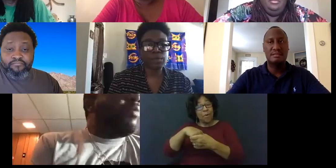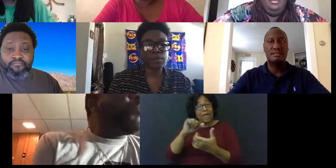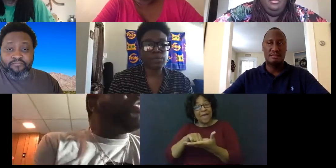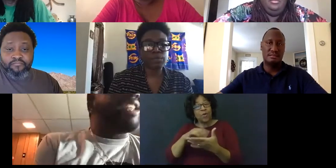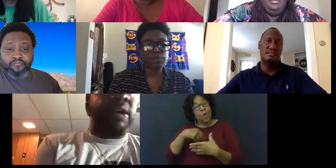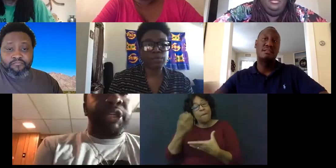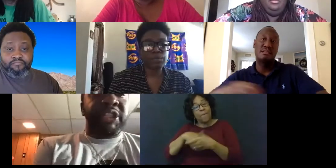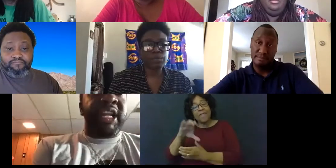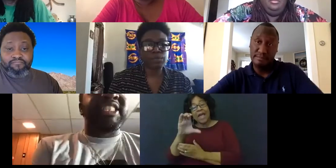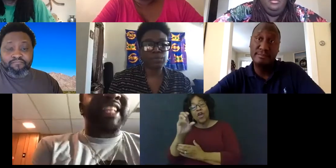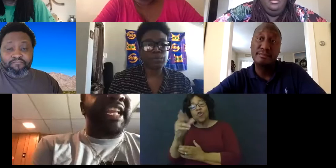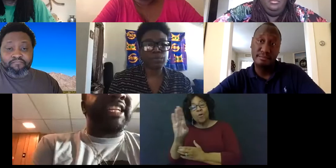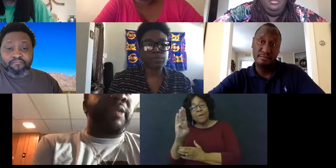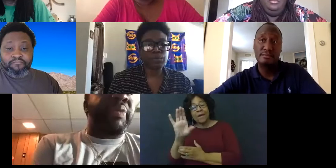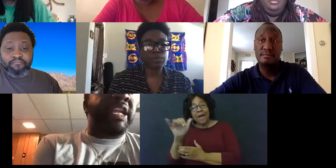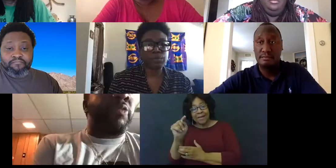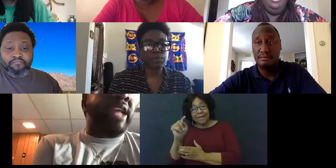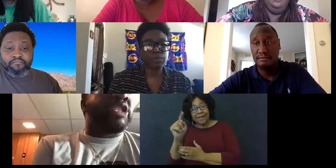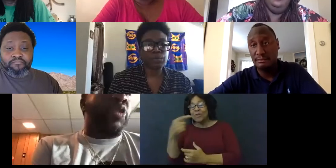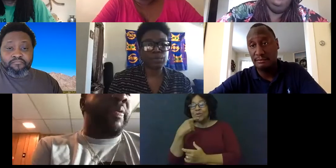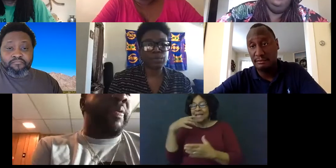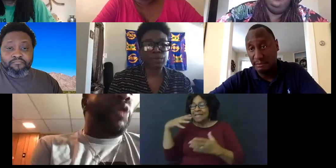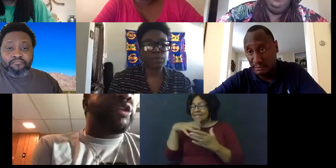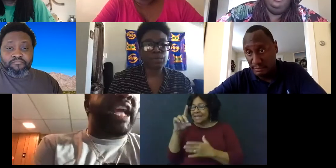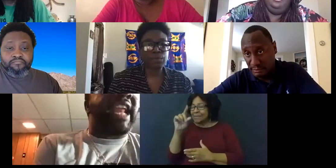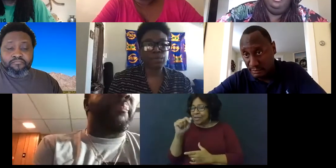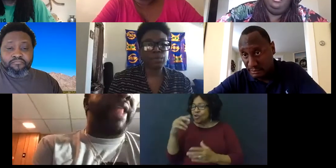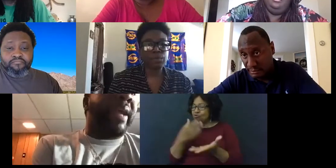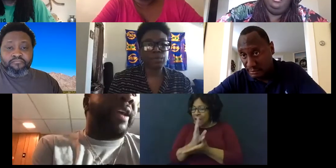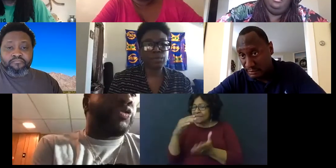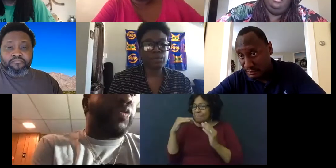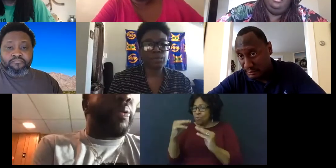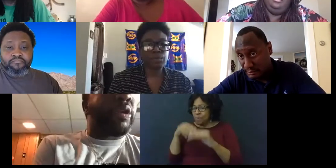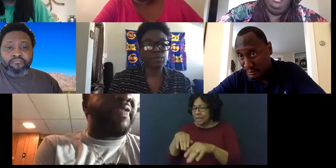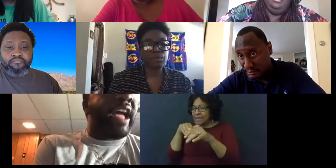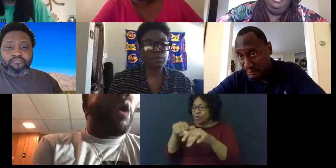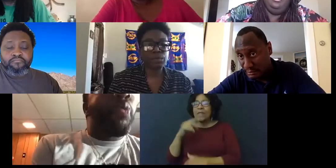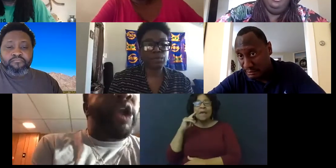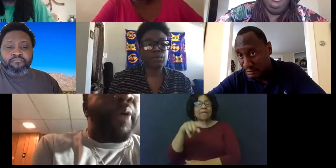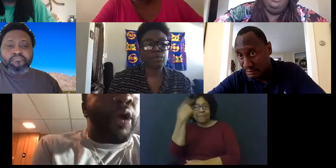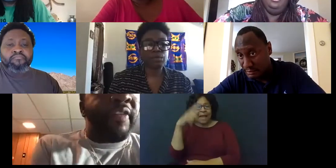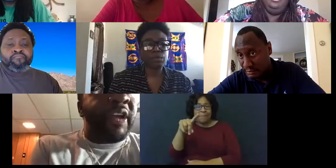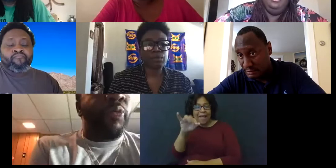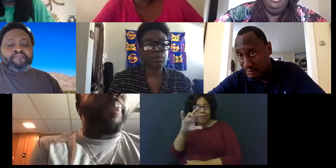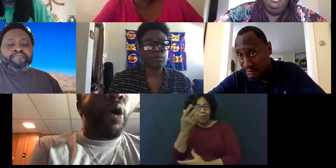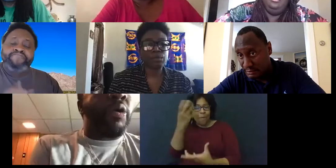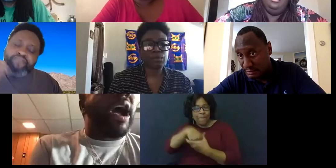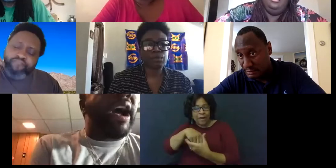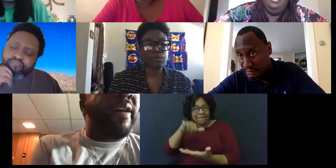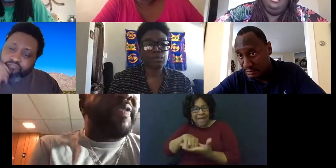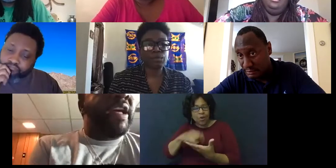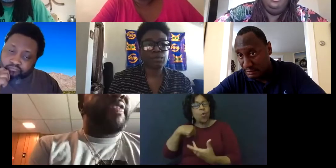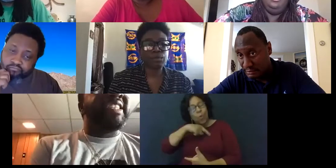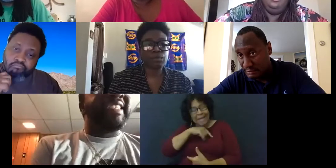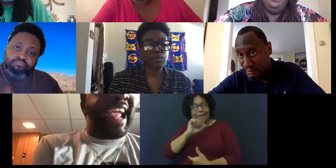know, when you study the disability rights movement, you understand how the Black Panthers were part of that. We're part